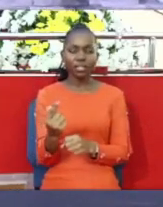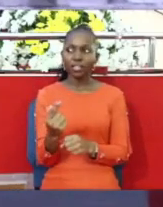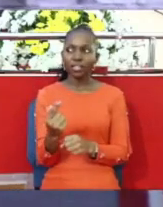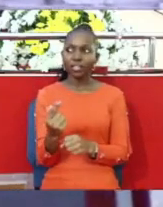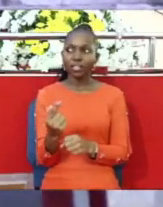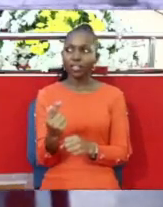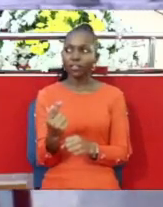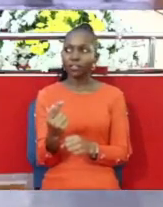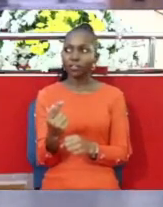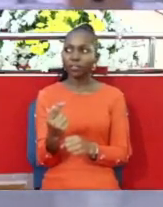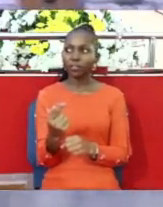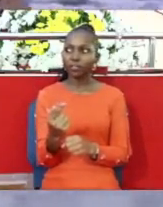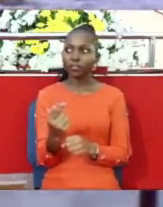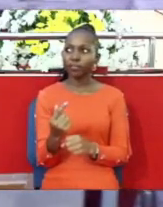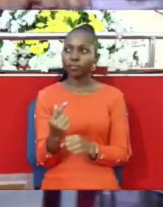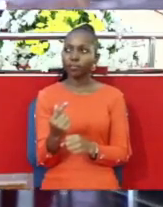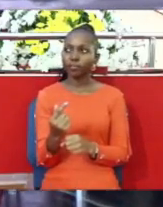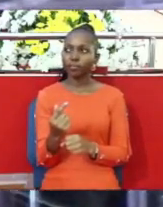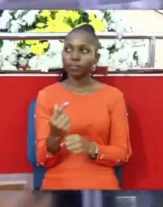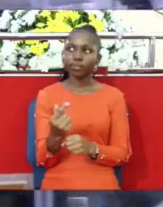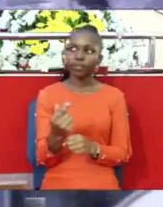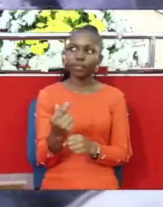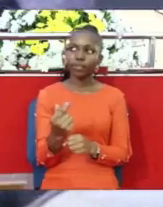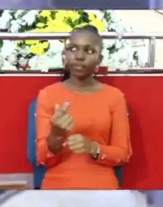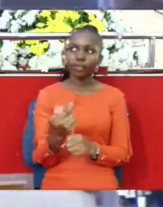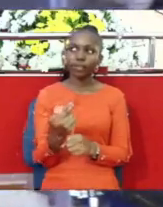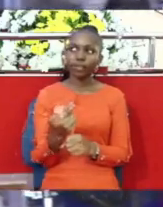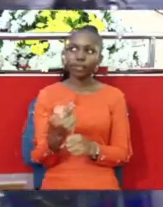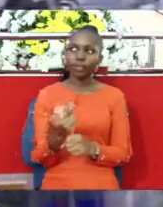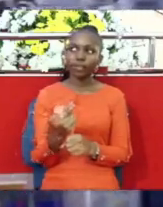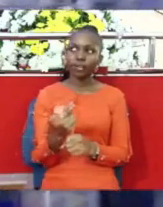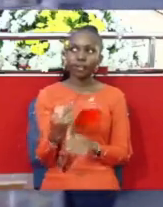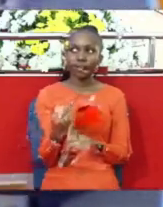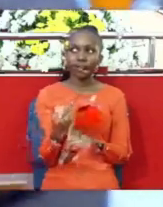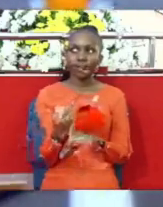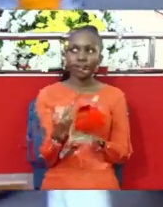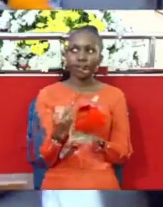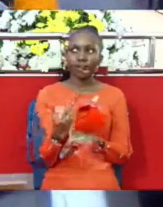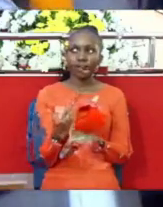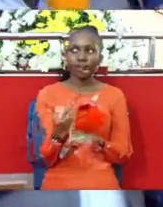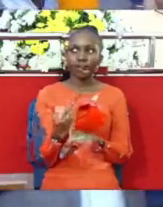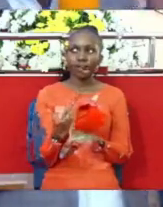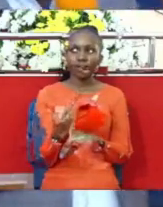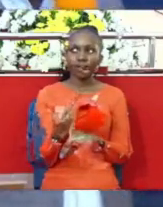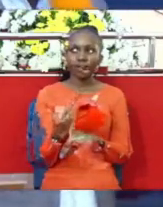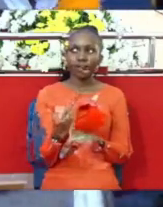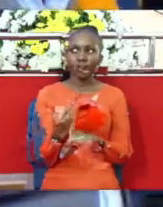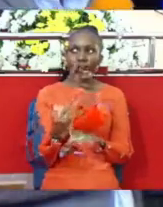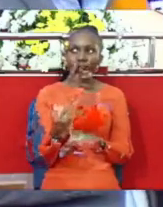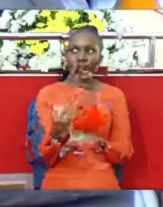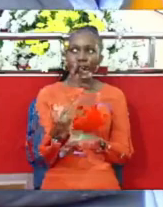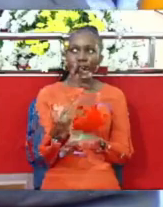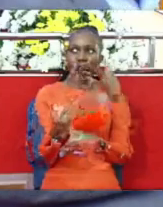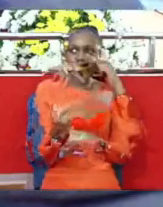na haya, na wewe wafanyaje? And why we ask him that question? Na tulipomuuliza lile swali, is because one evening, ni kwa sababu jioni moja, he